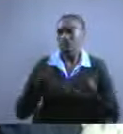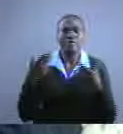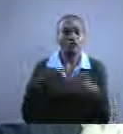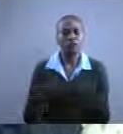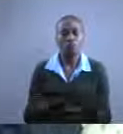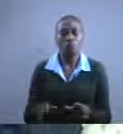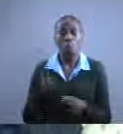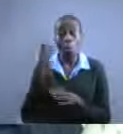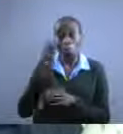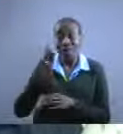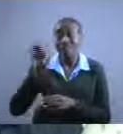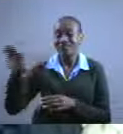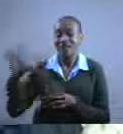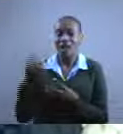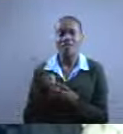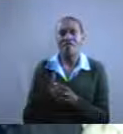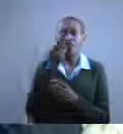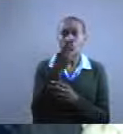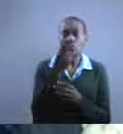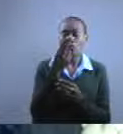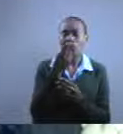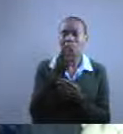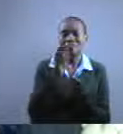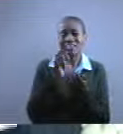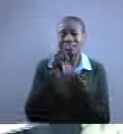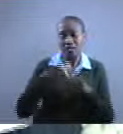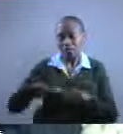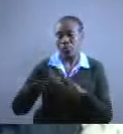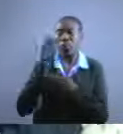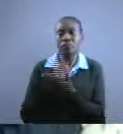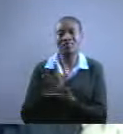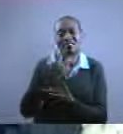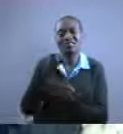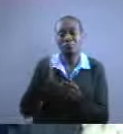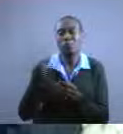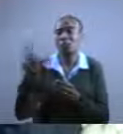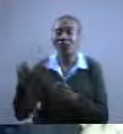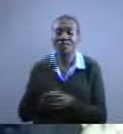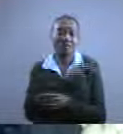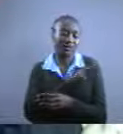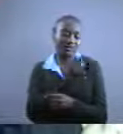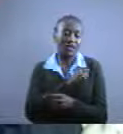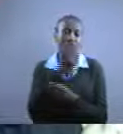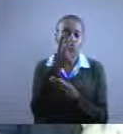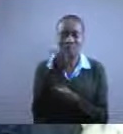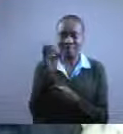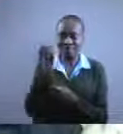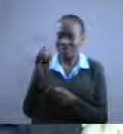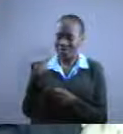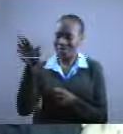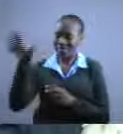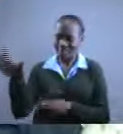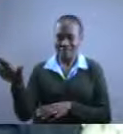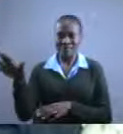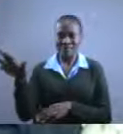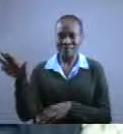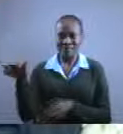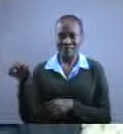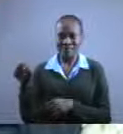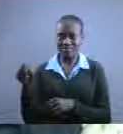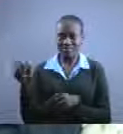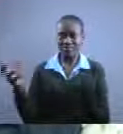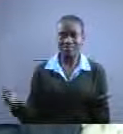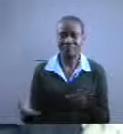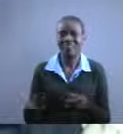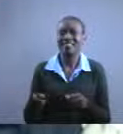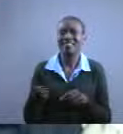of 23.4, Limpopo 17.8, KwaZulu-Natal 20.9. And even